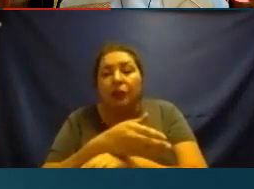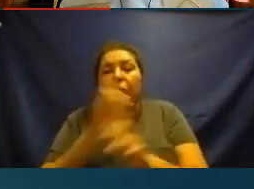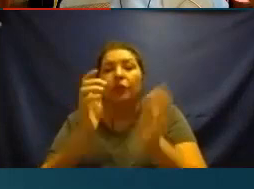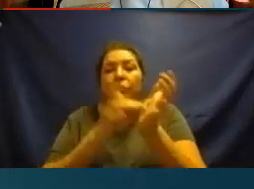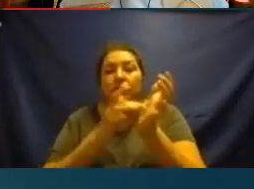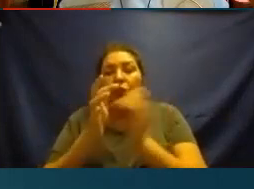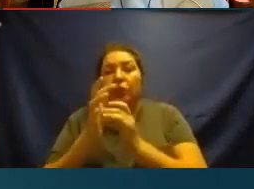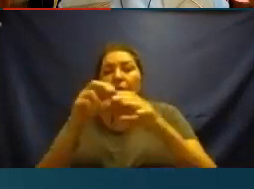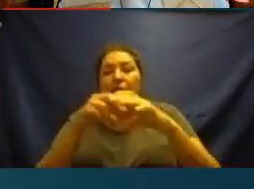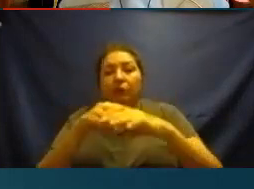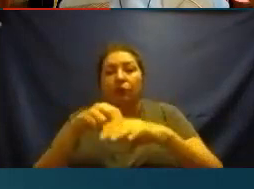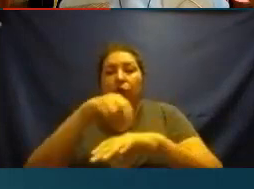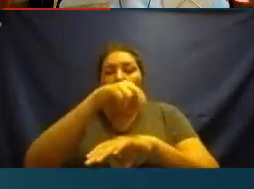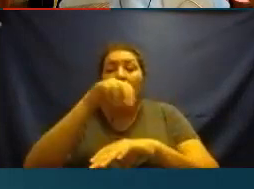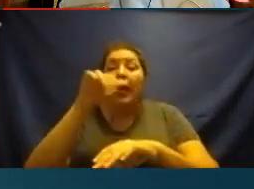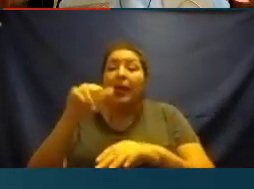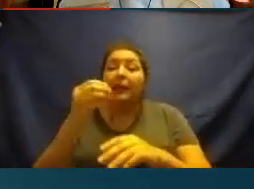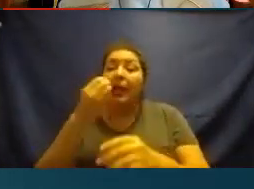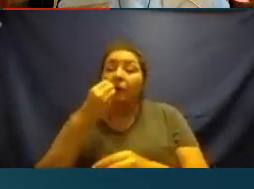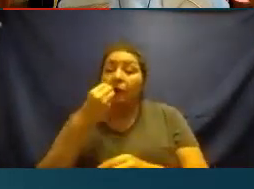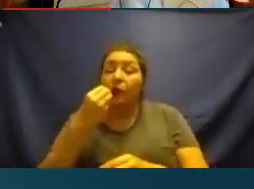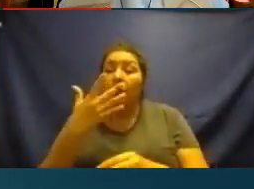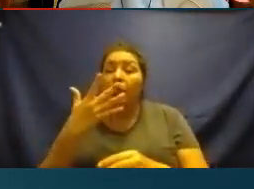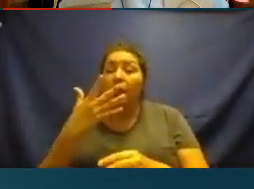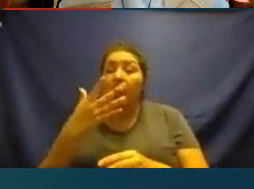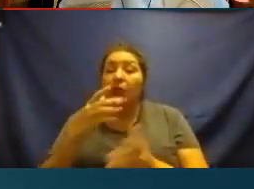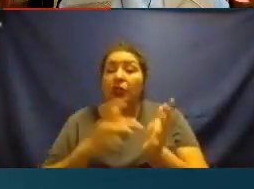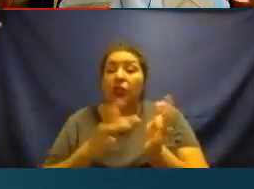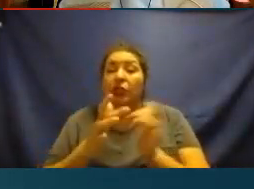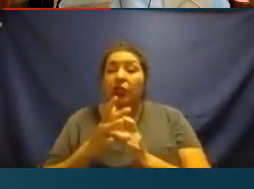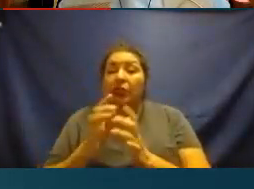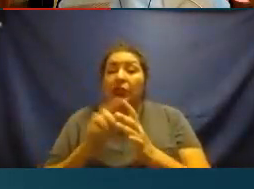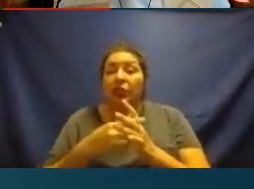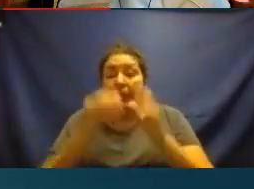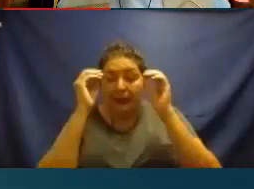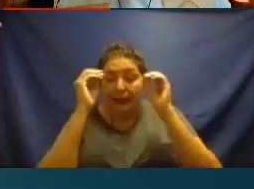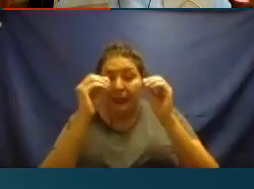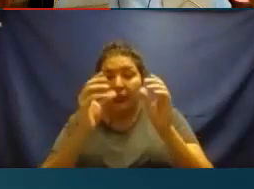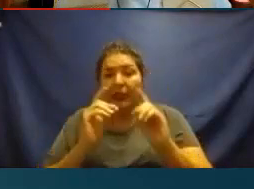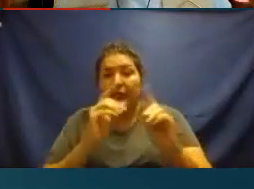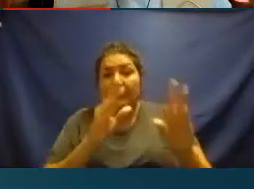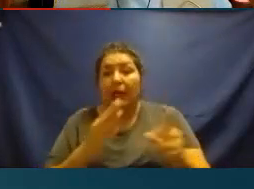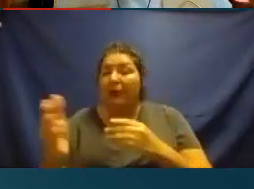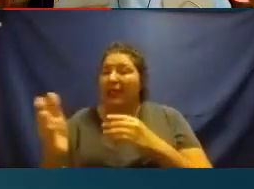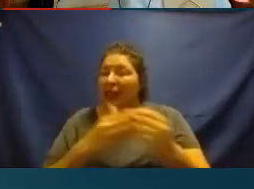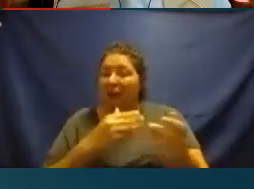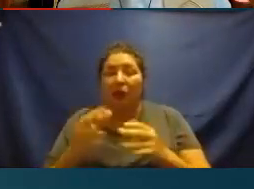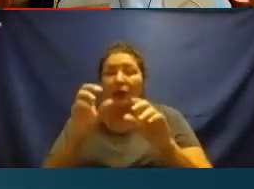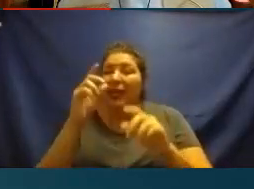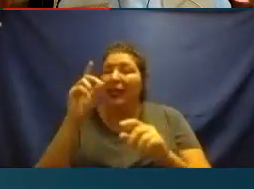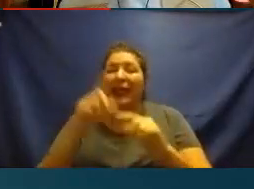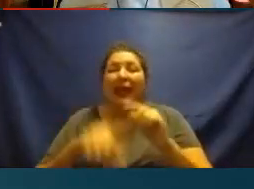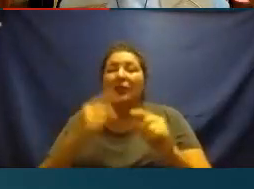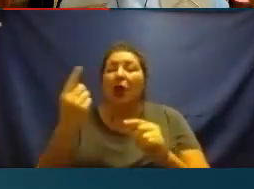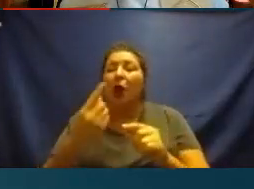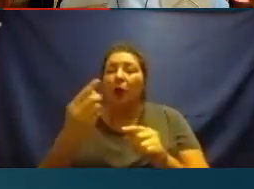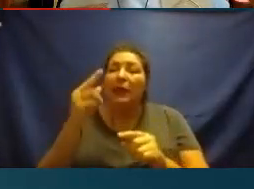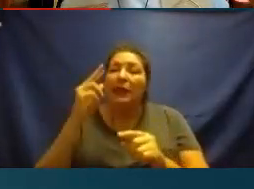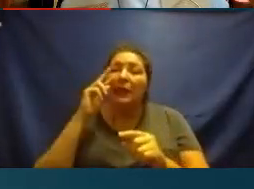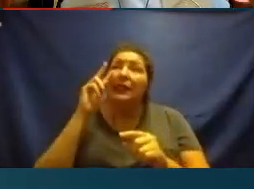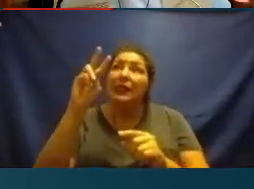this meal, Jesus began teaching the disciples that although they could not always see him, he was